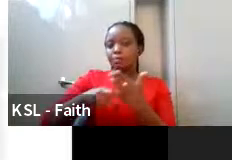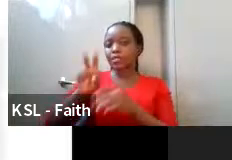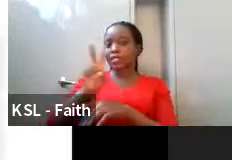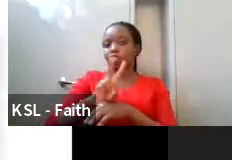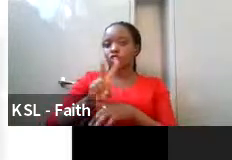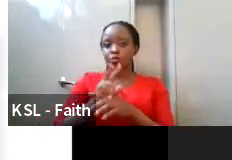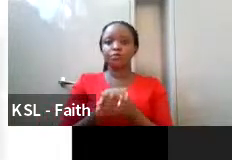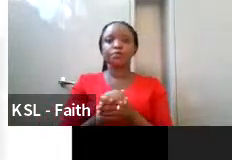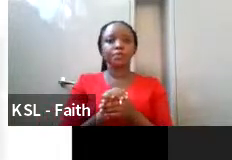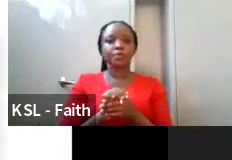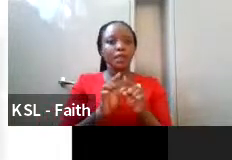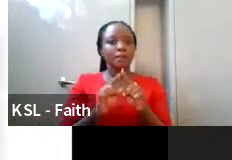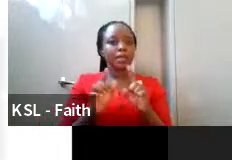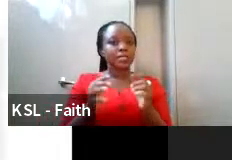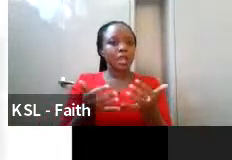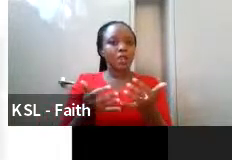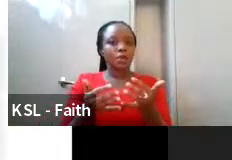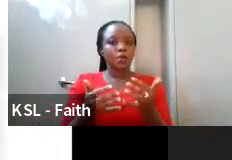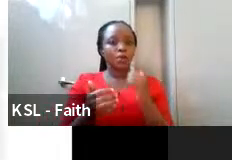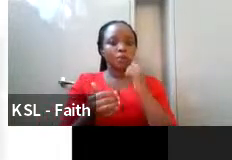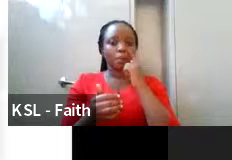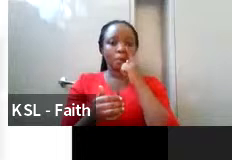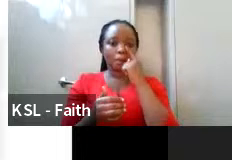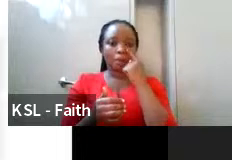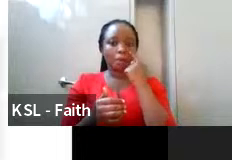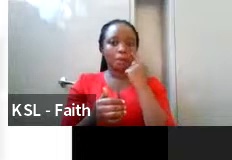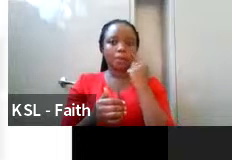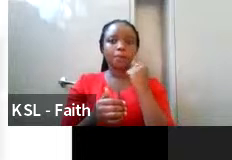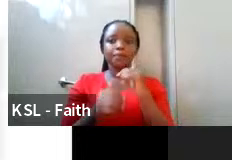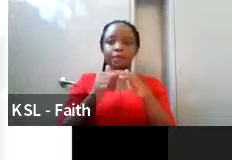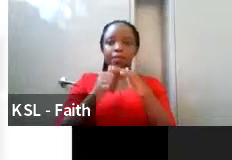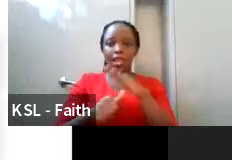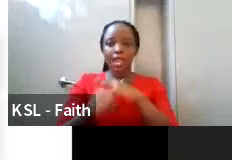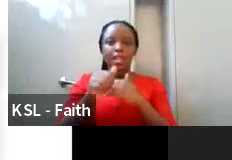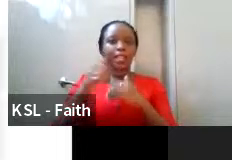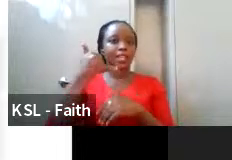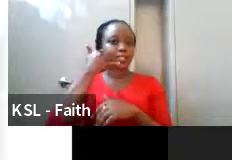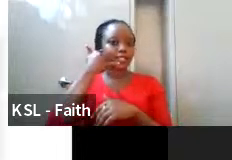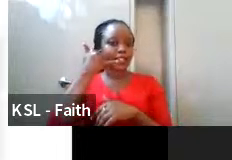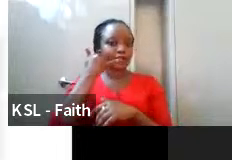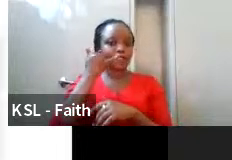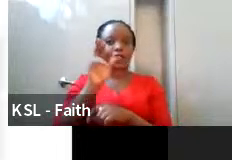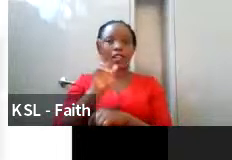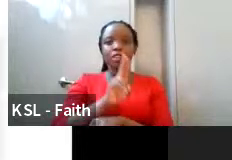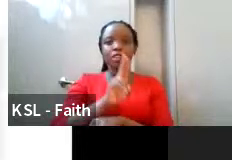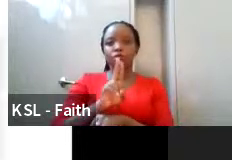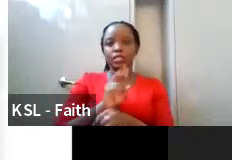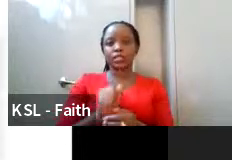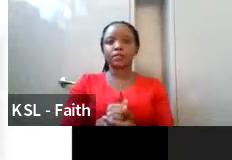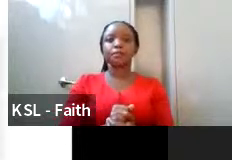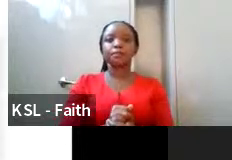Yes, but how did you used to capture them? Under telephone expenses.